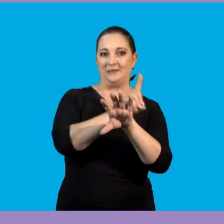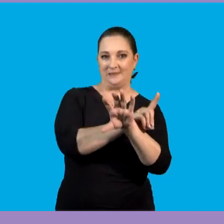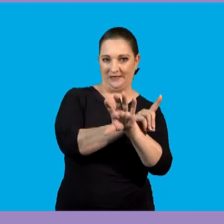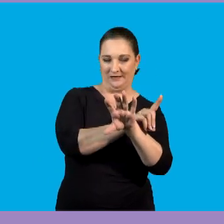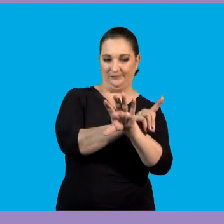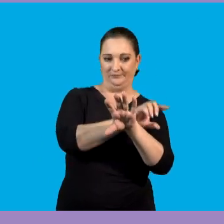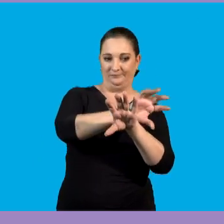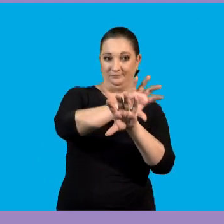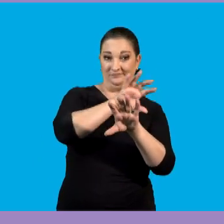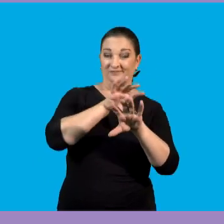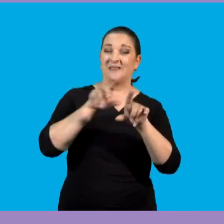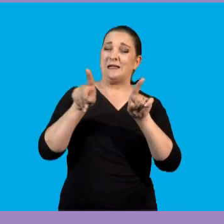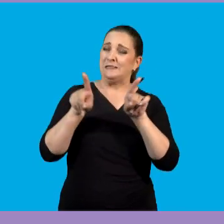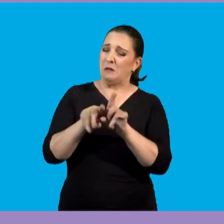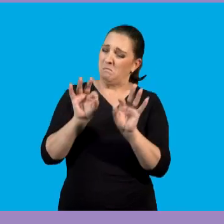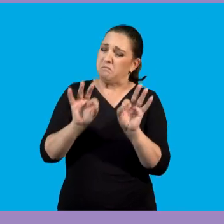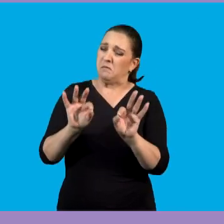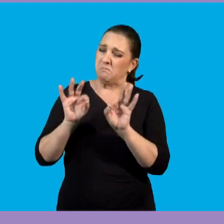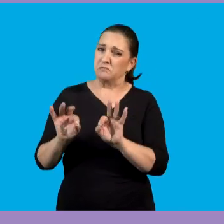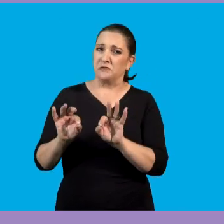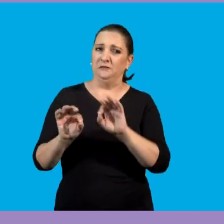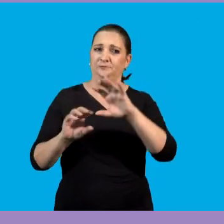is congruent to triangle